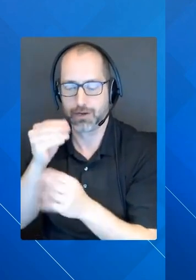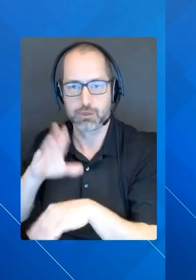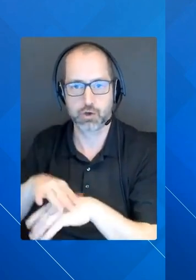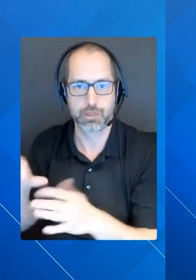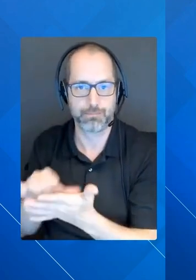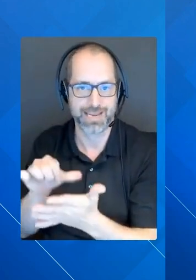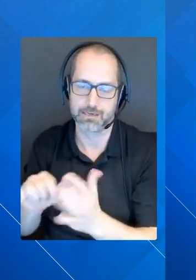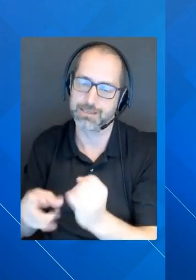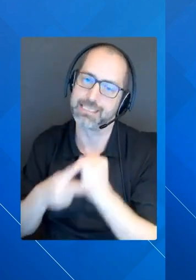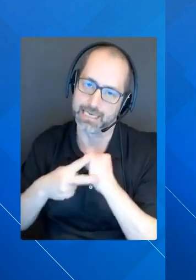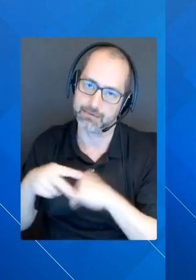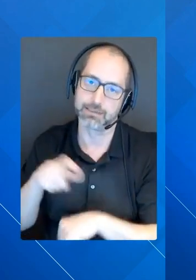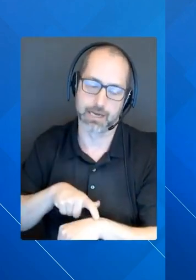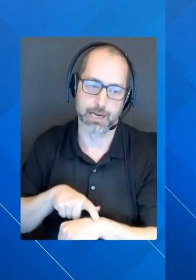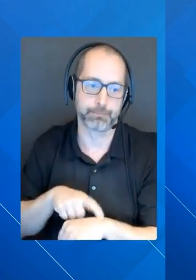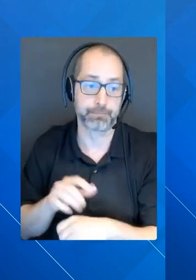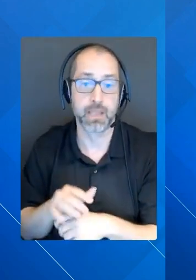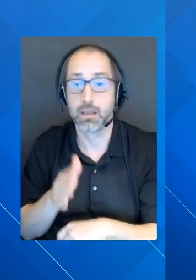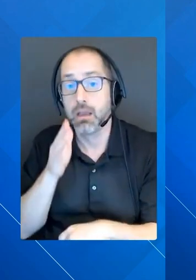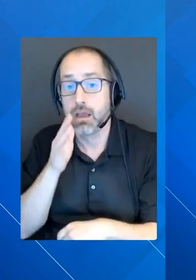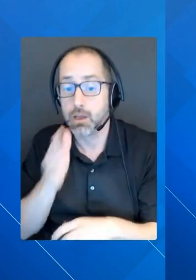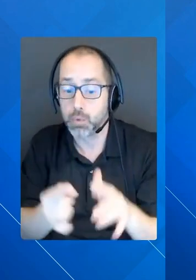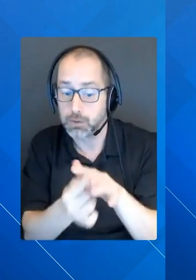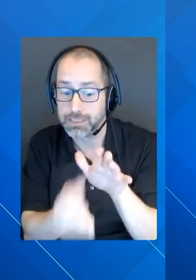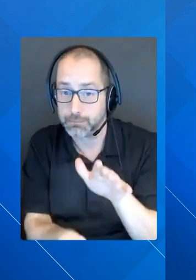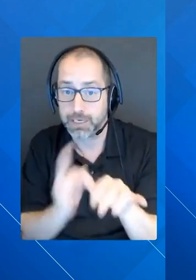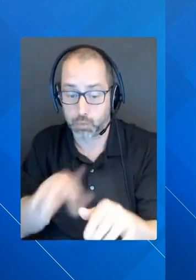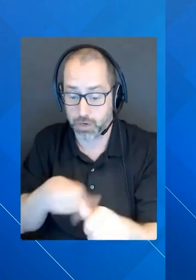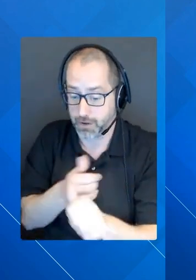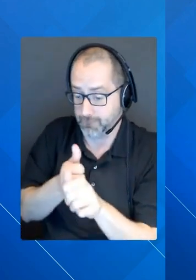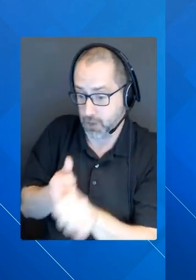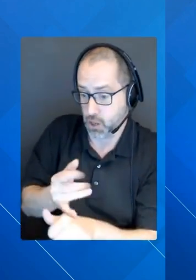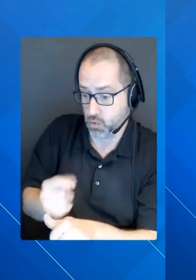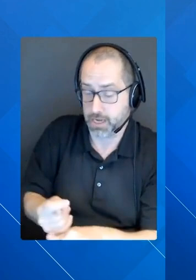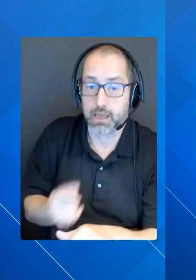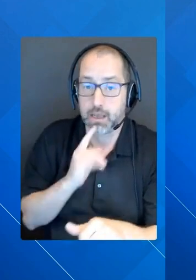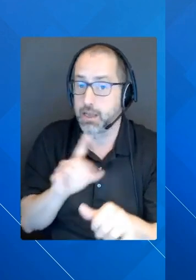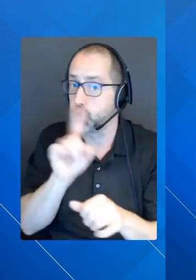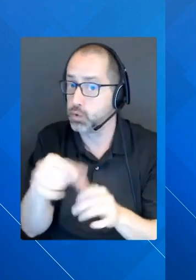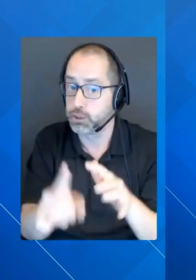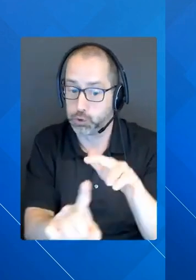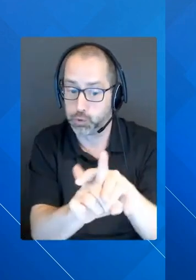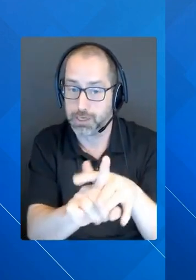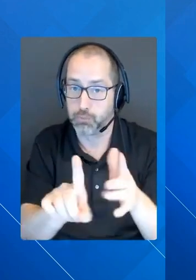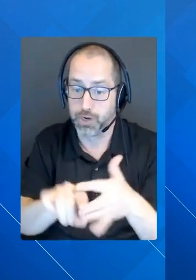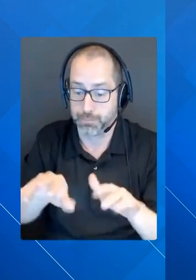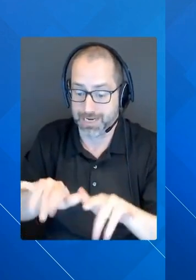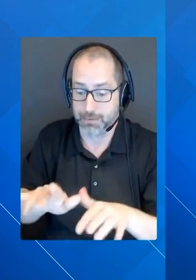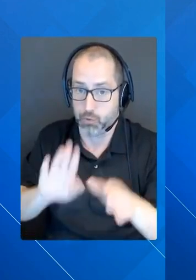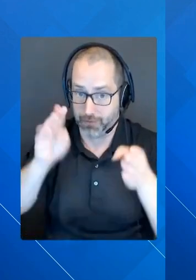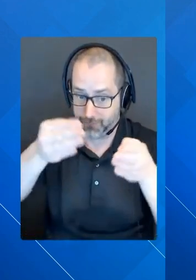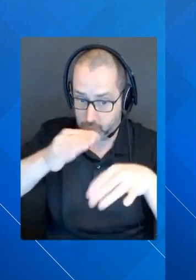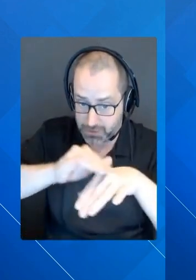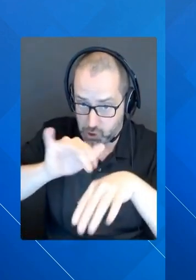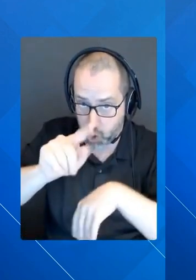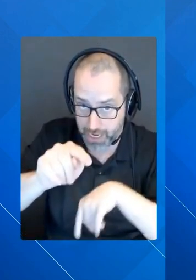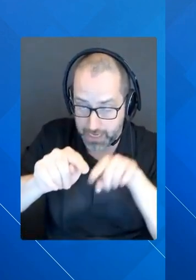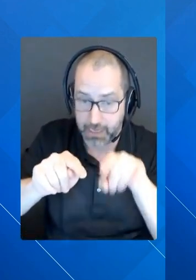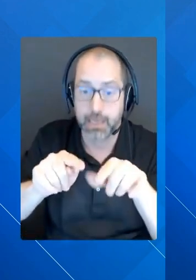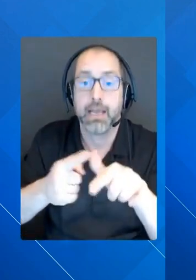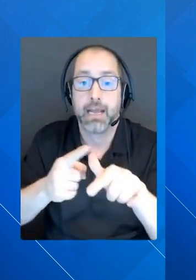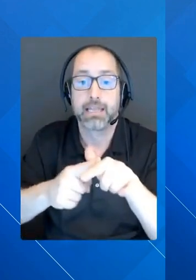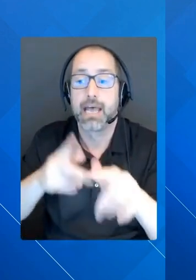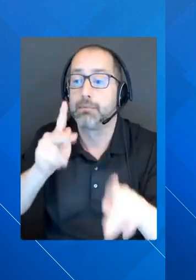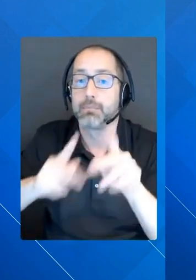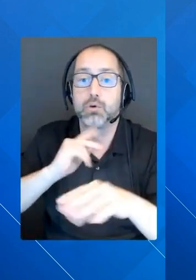tabbing. It will disappear once I follow it, because it only shows up when my keyboard focus is on it. That way people using